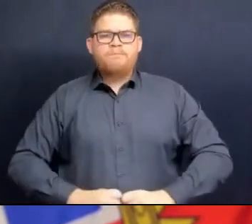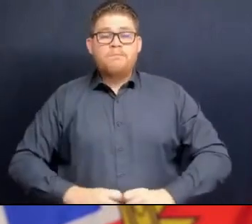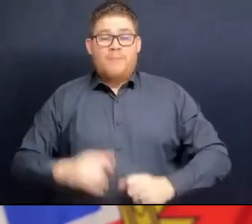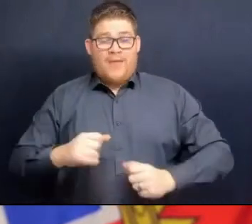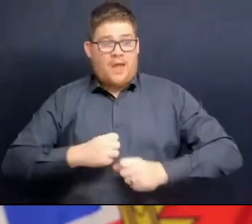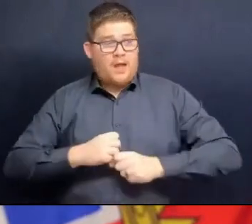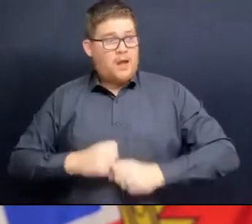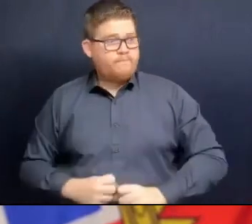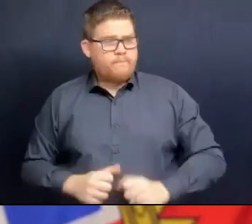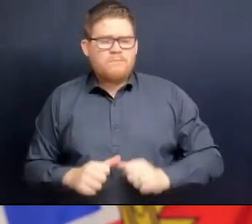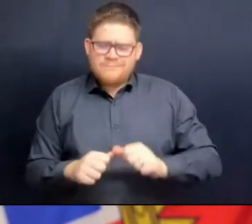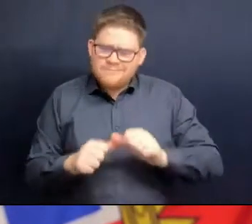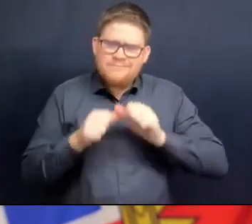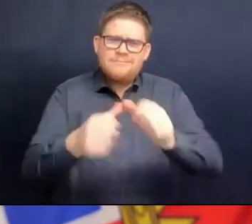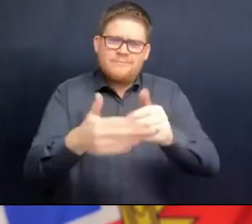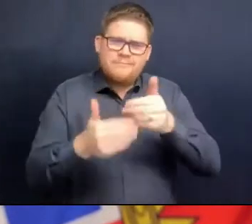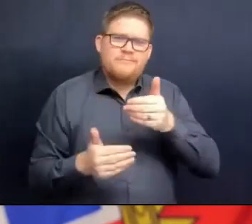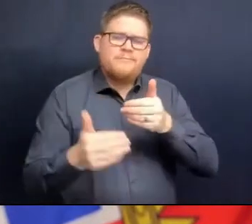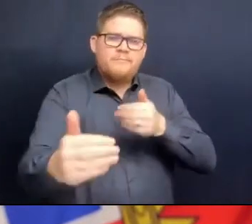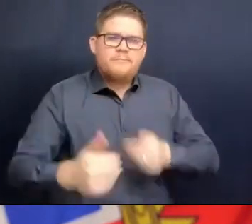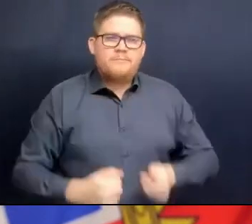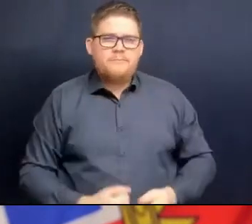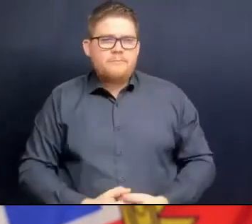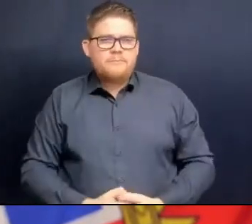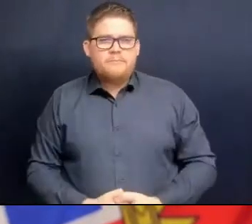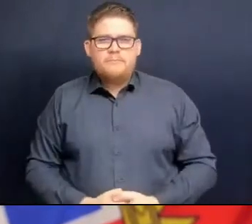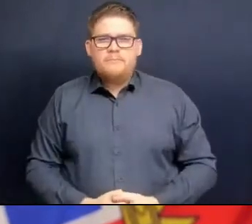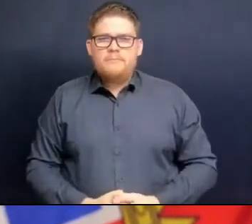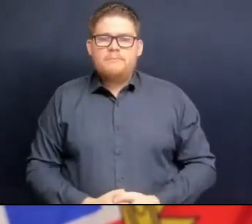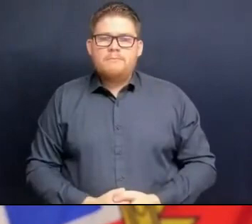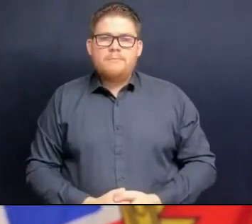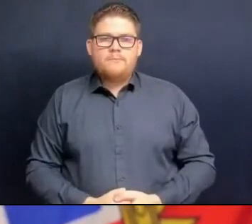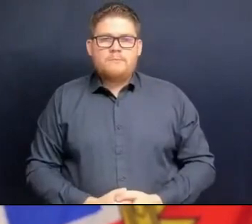your cell-mediated immunity for the future.